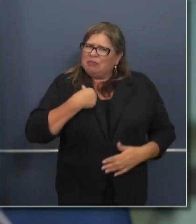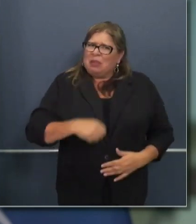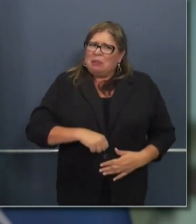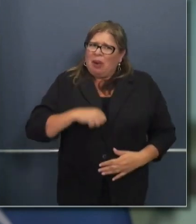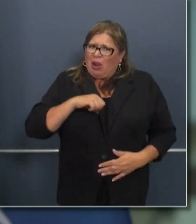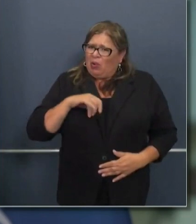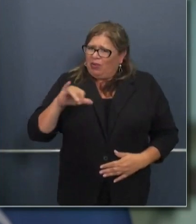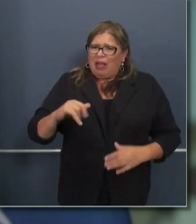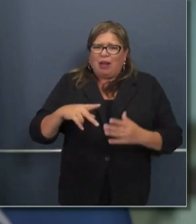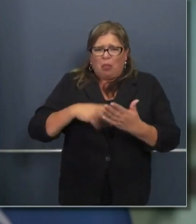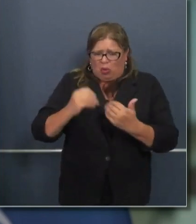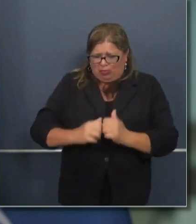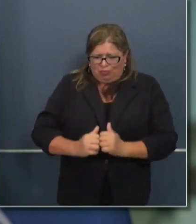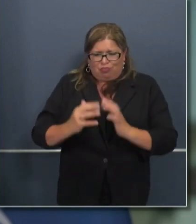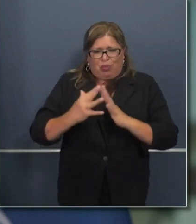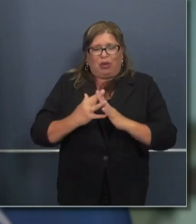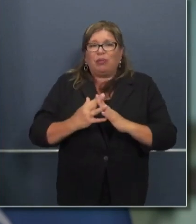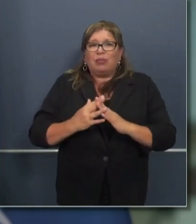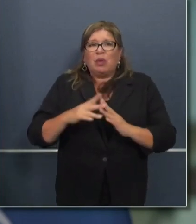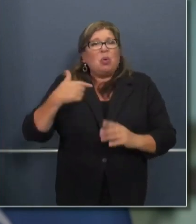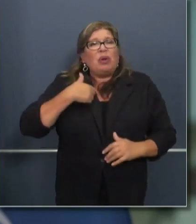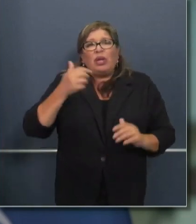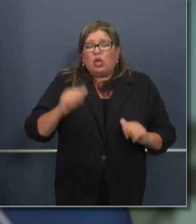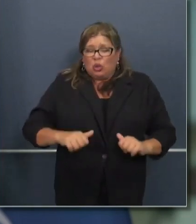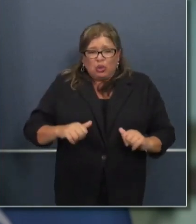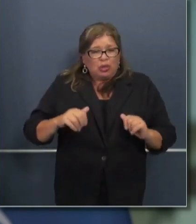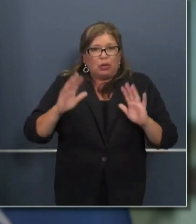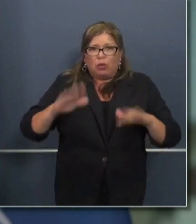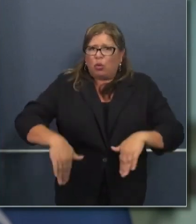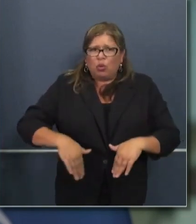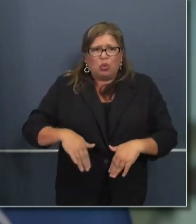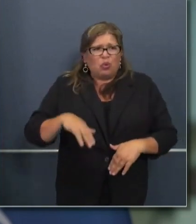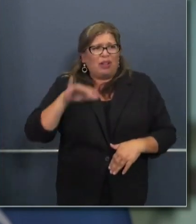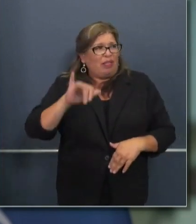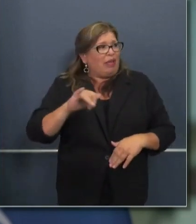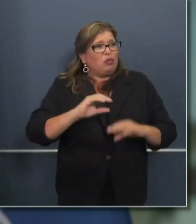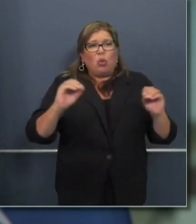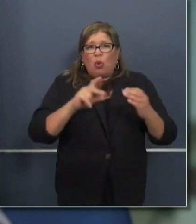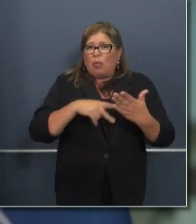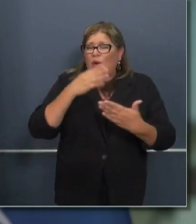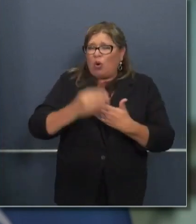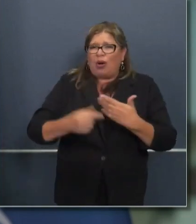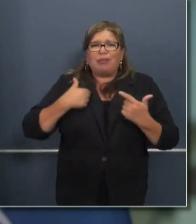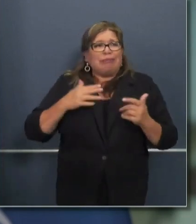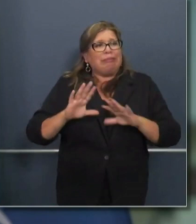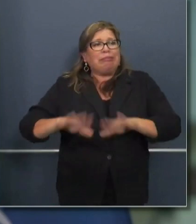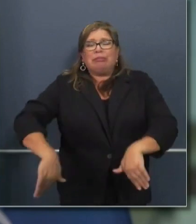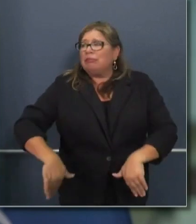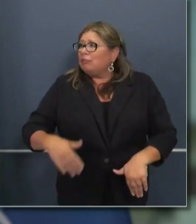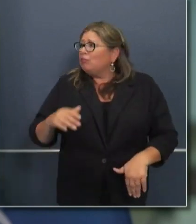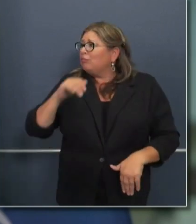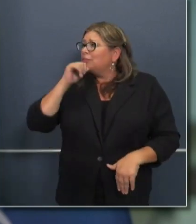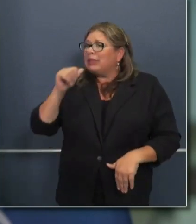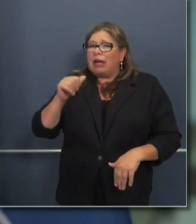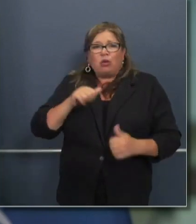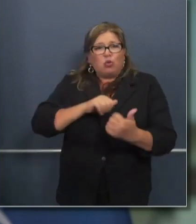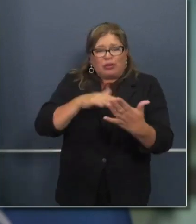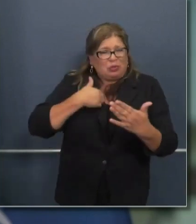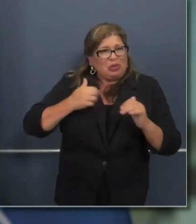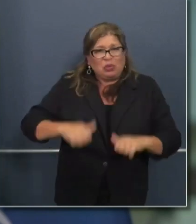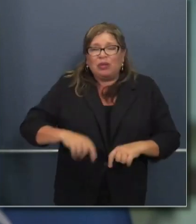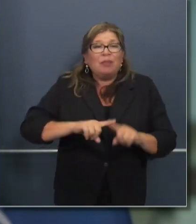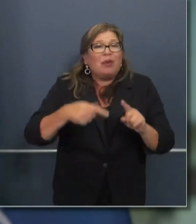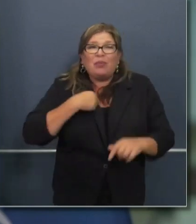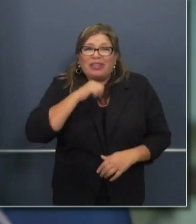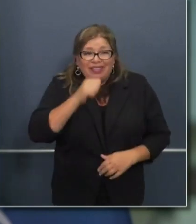have just walked away and never even endeavored to do something audacious, do something no one else had ever done, do something that no one else is doing. We did